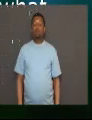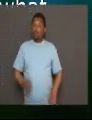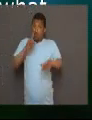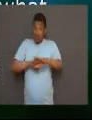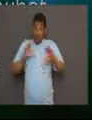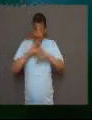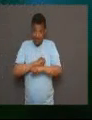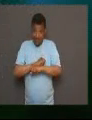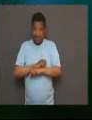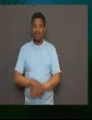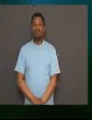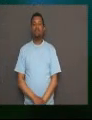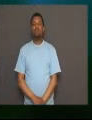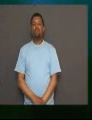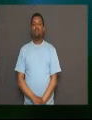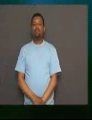Time's up!